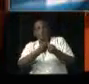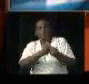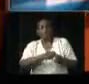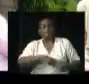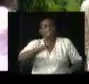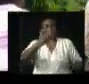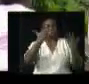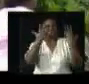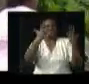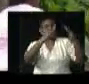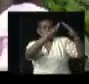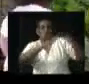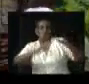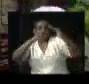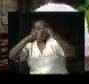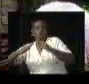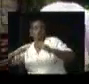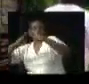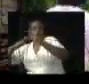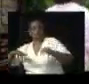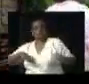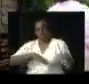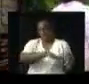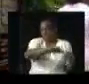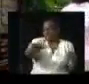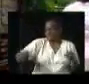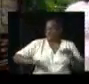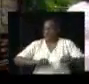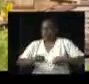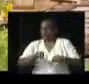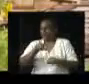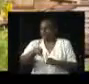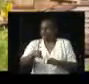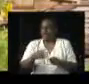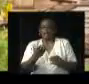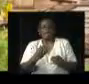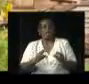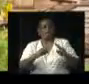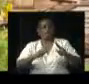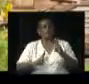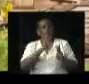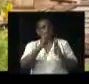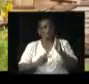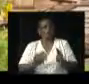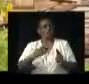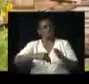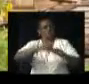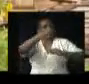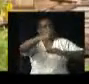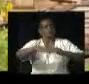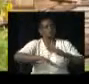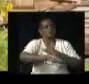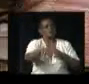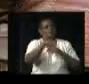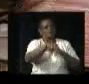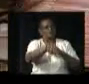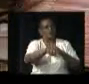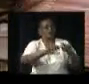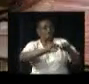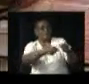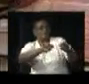18th. More than 10 homes, one recreation room and kitchens in the backyards are affected.